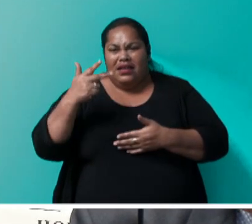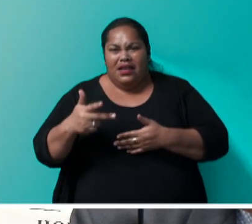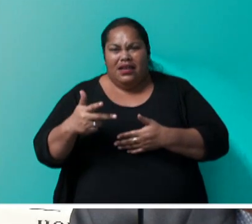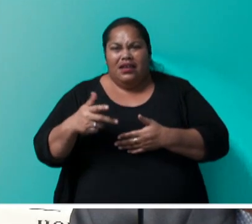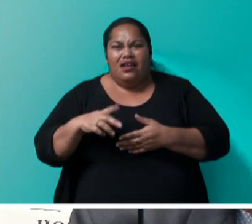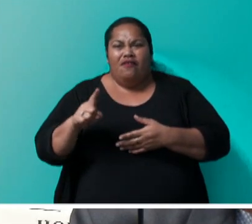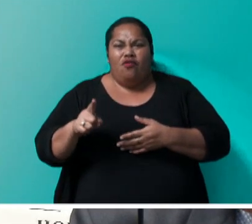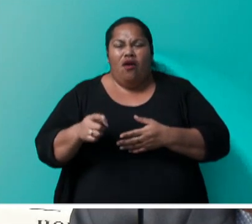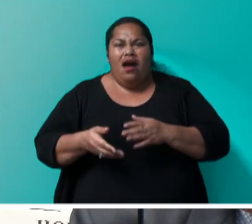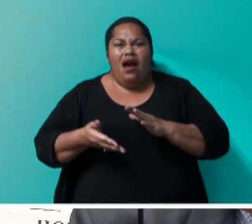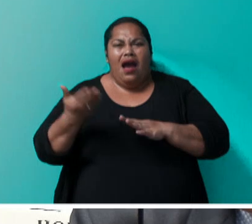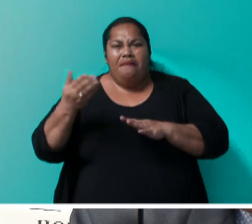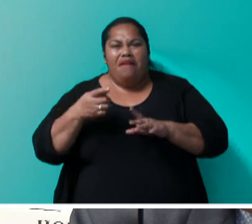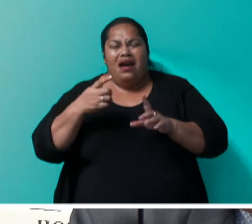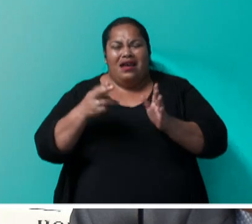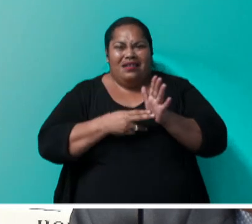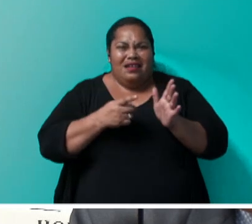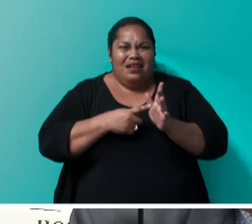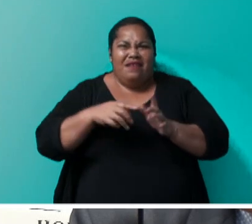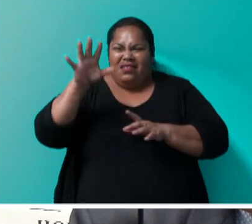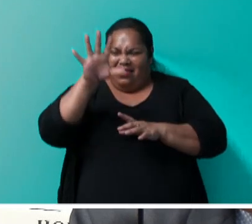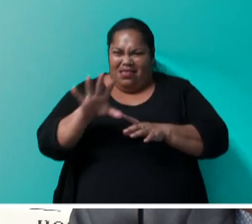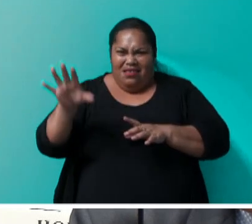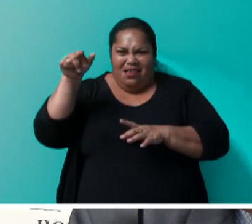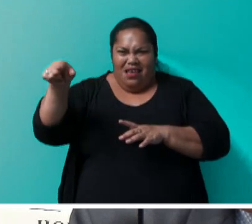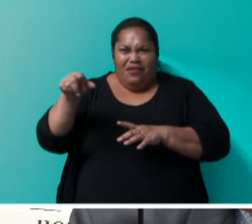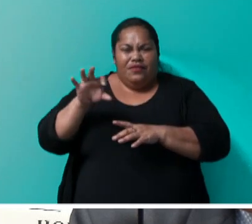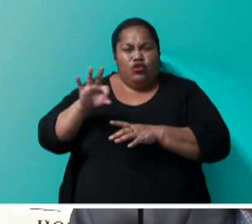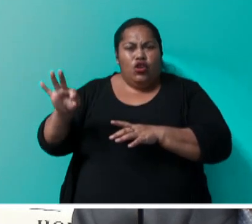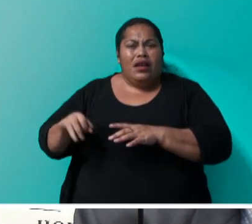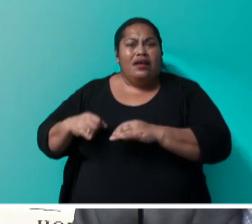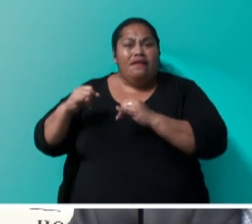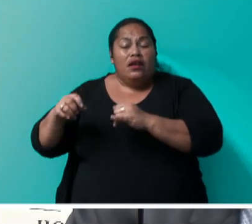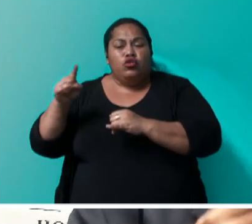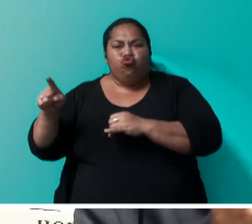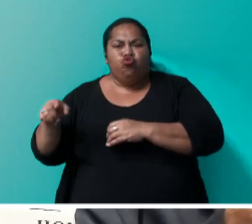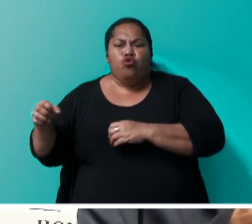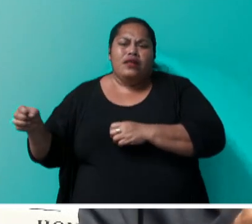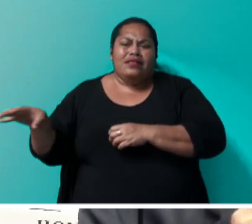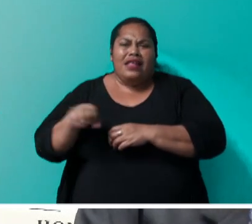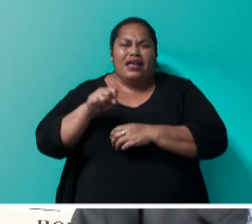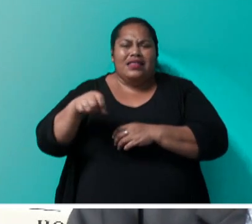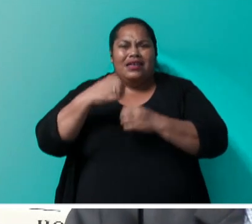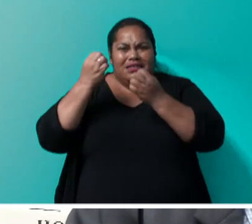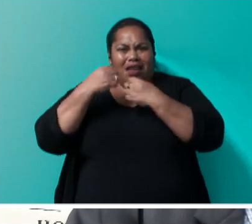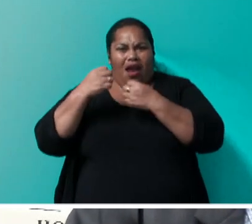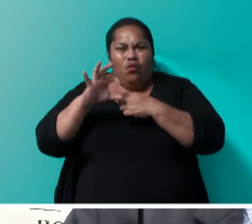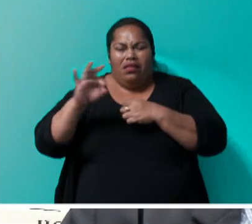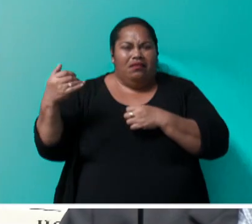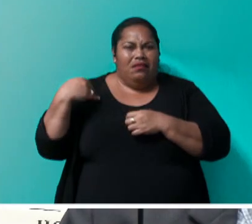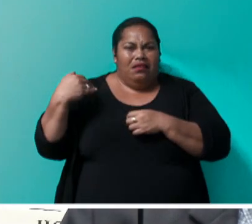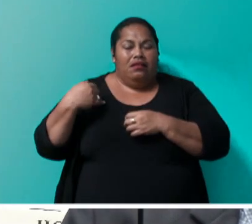Davata, Rakawindi, and Malele were not disadvantaged and could deliver the cane without disruption.